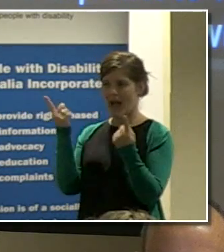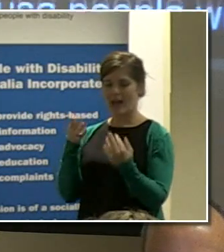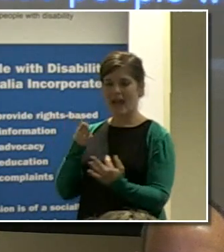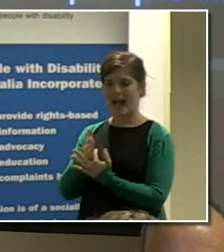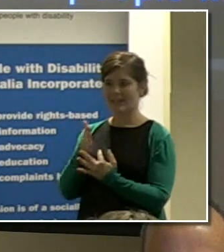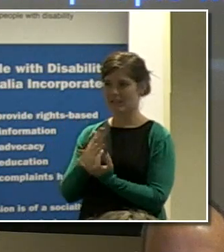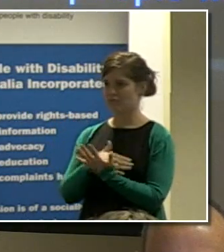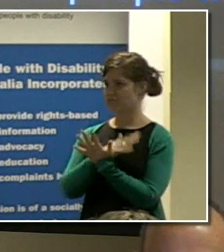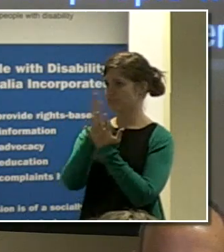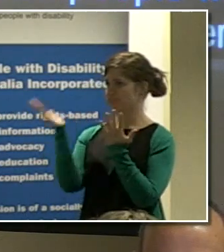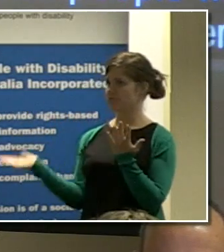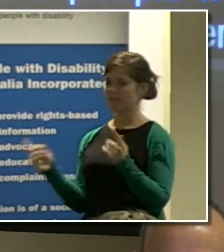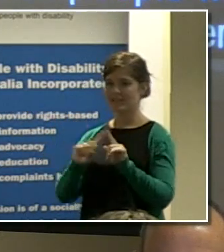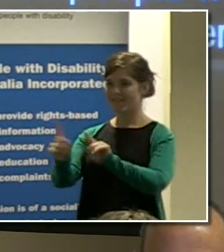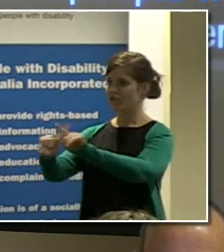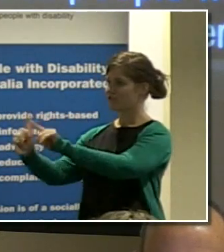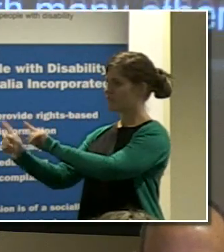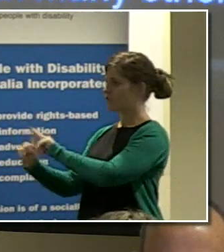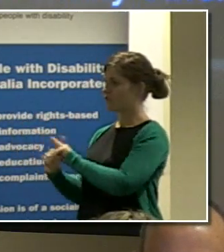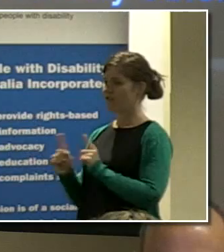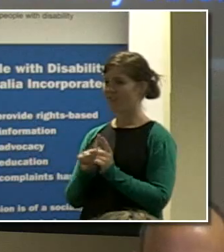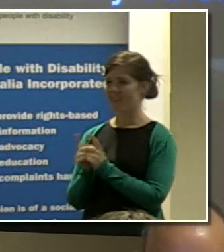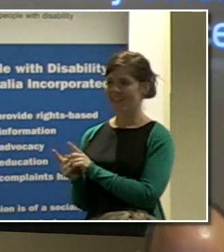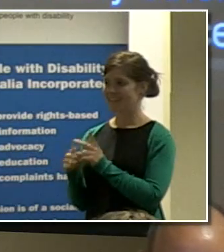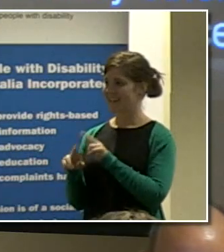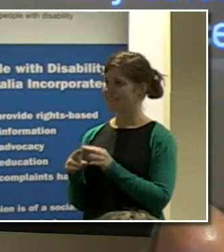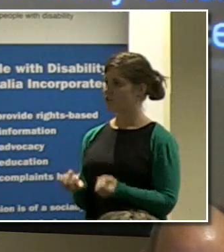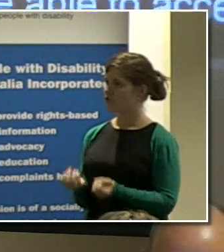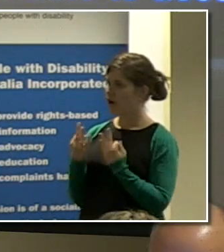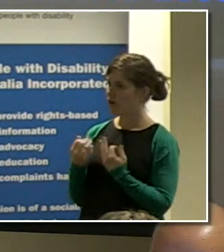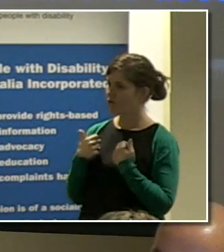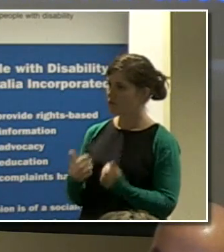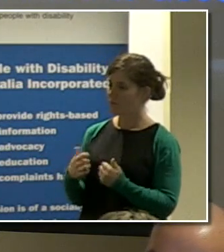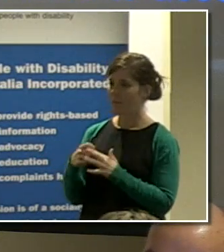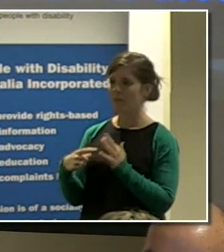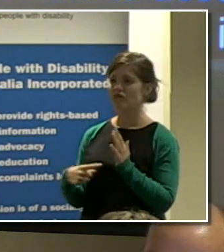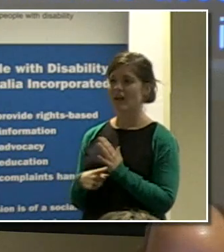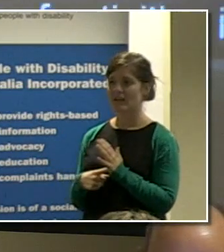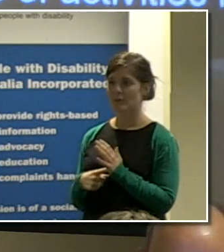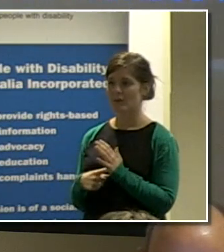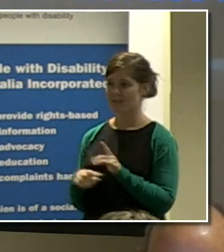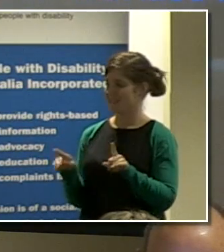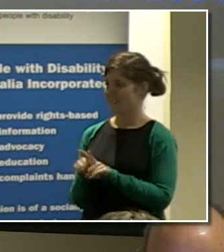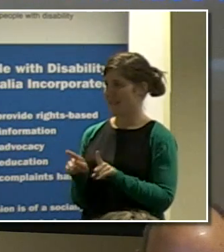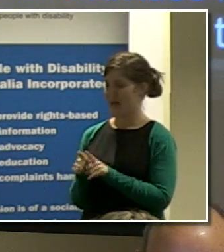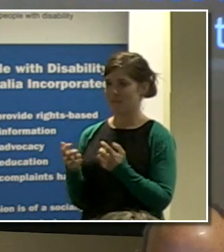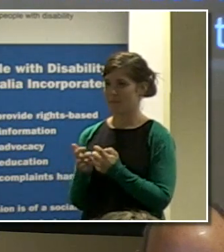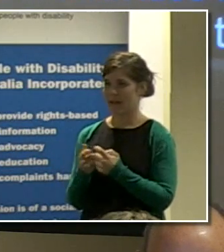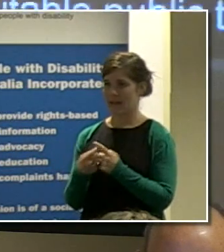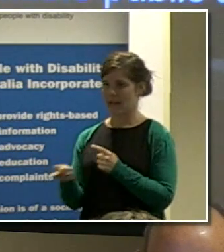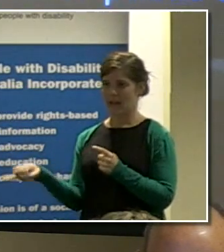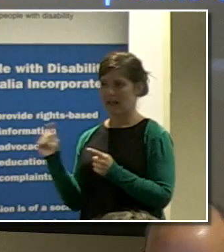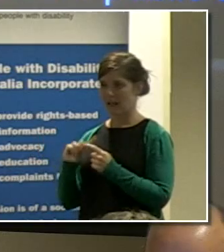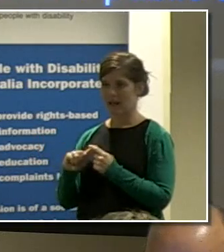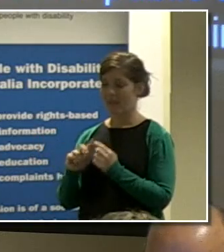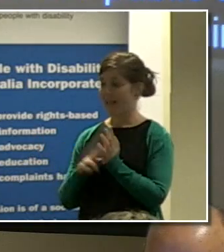a whole range of activities if there is no suitable public transport. And that is not something that the NDIS will